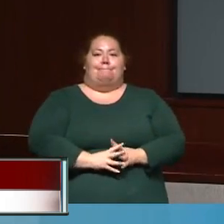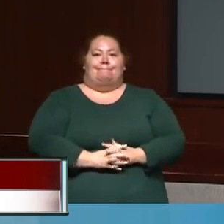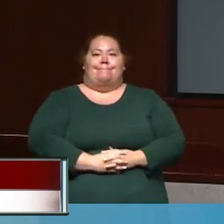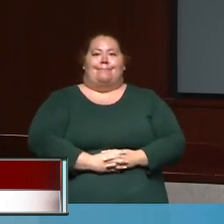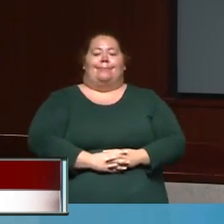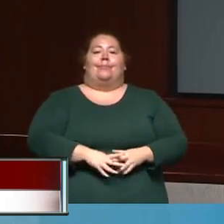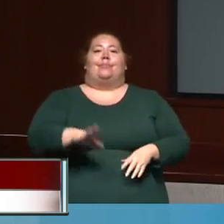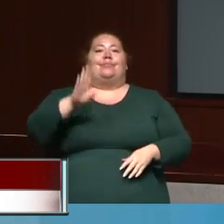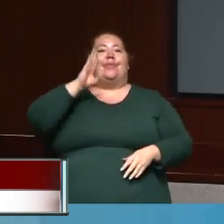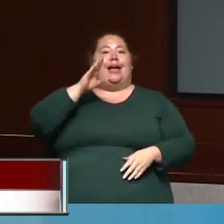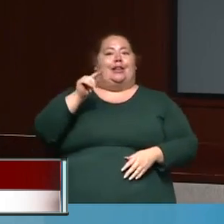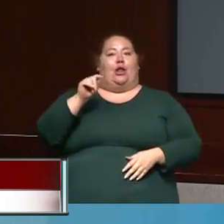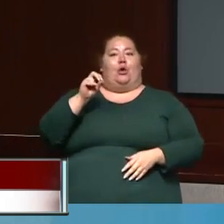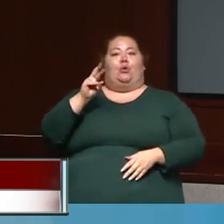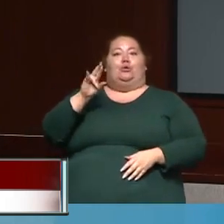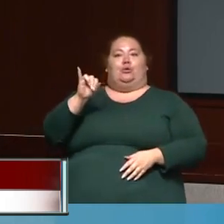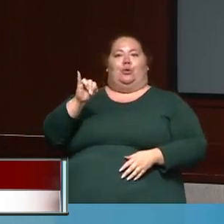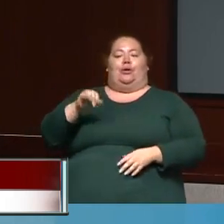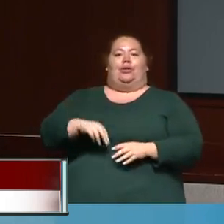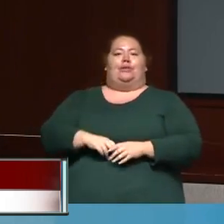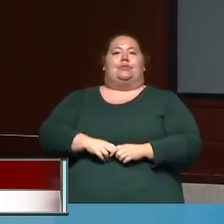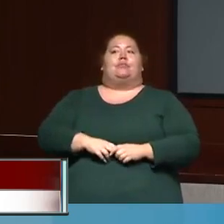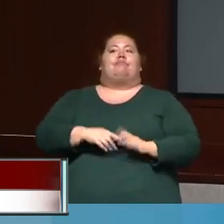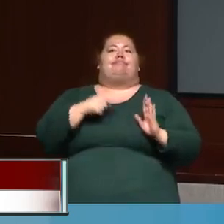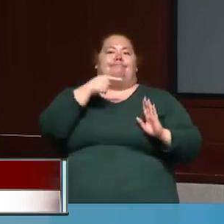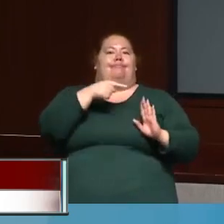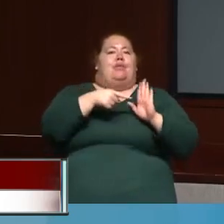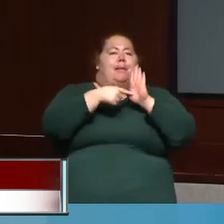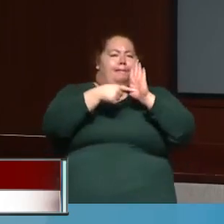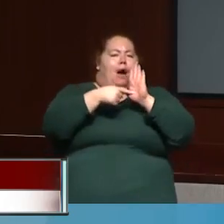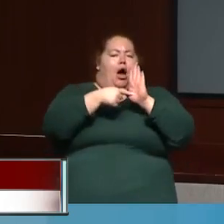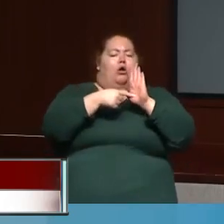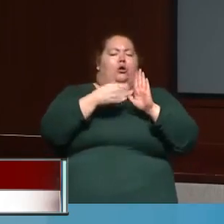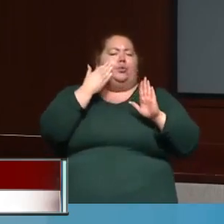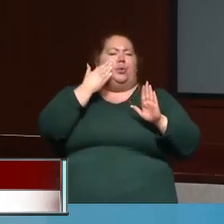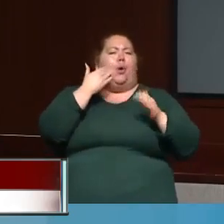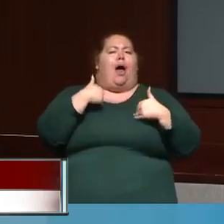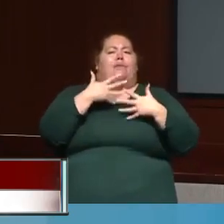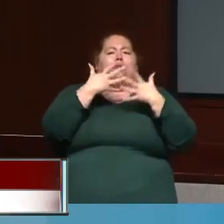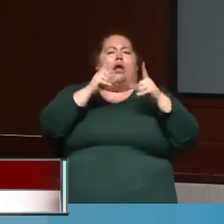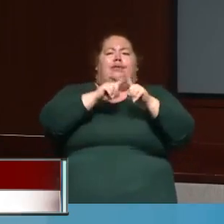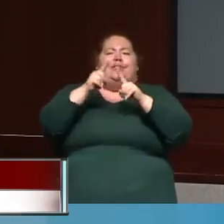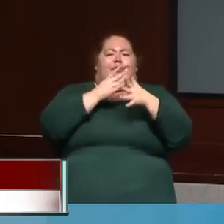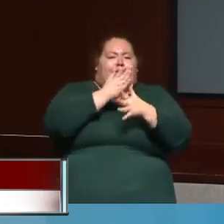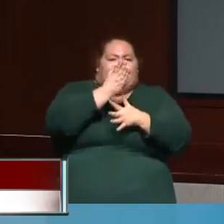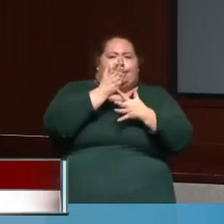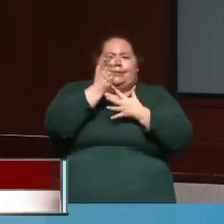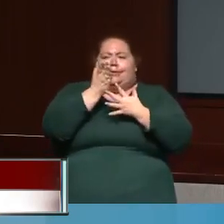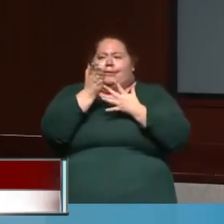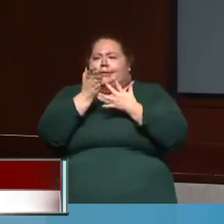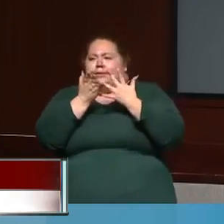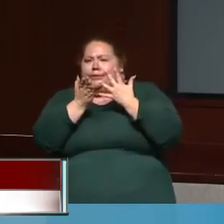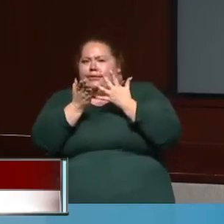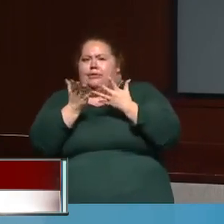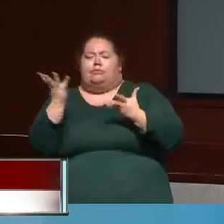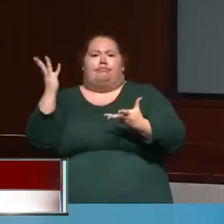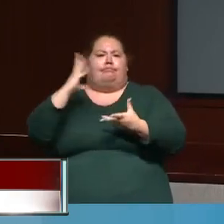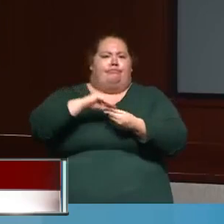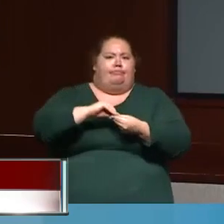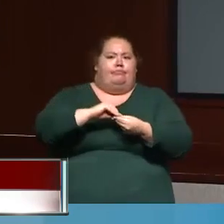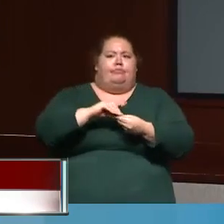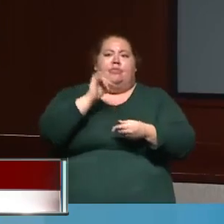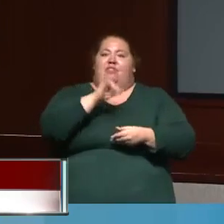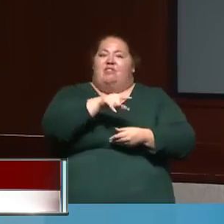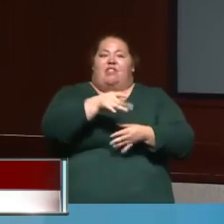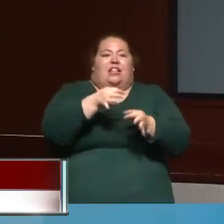Hi, Tori. Like a lot of things, the model has a lot of inputs, and part of that has to do with simply the number of people who die. The more